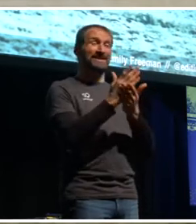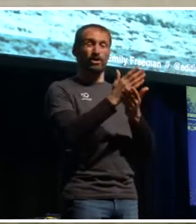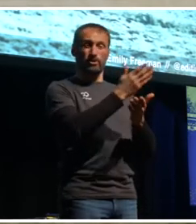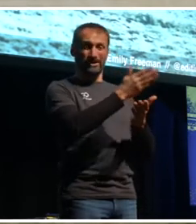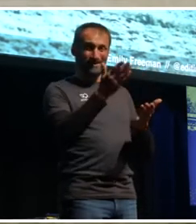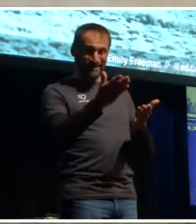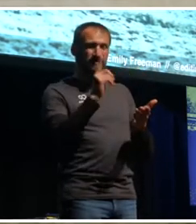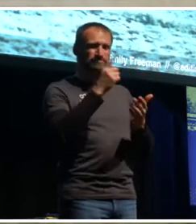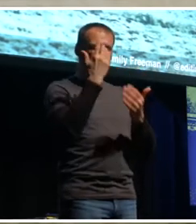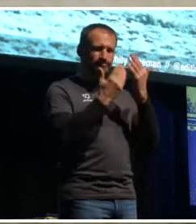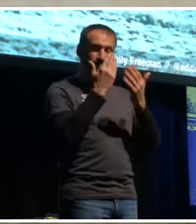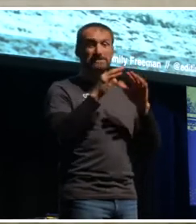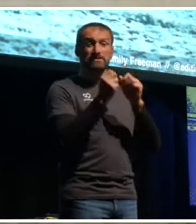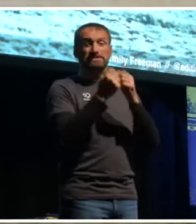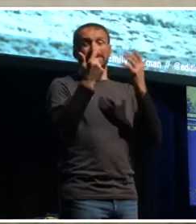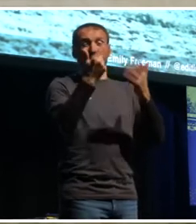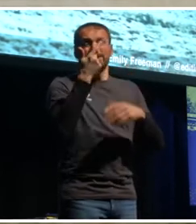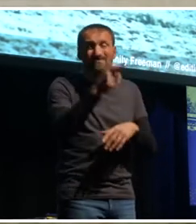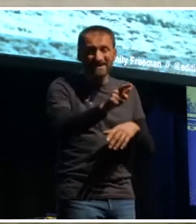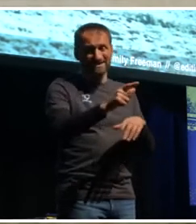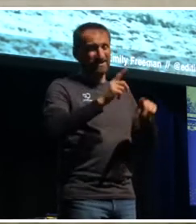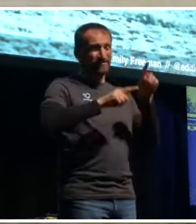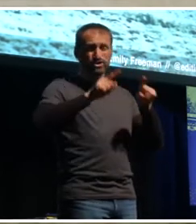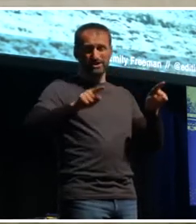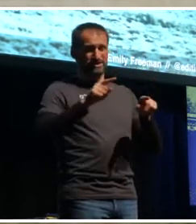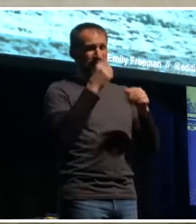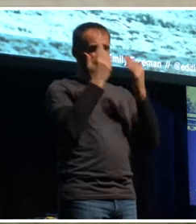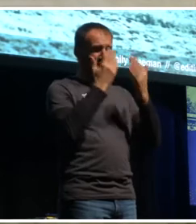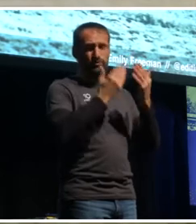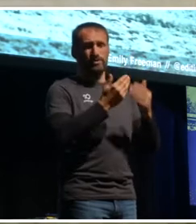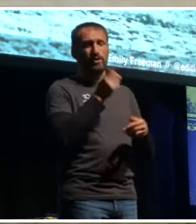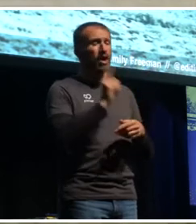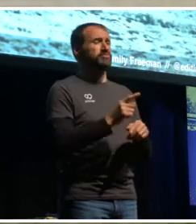or concatenating two strings, or trying to make sense of adding an array to an object.